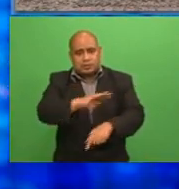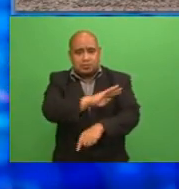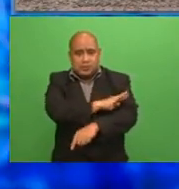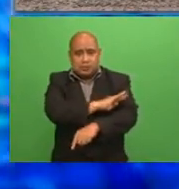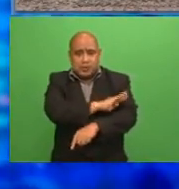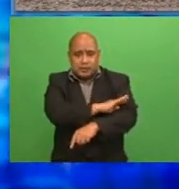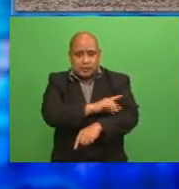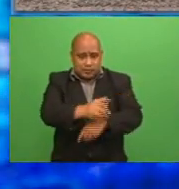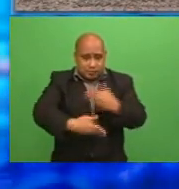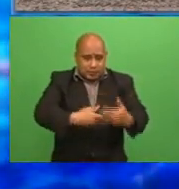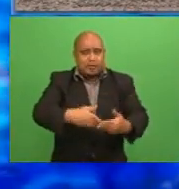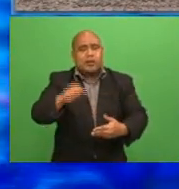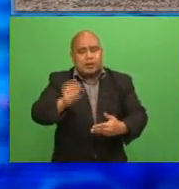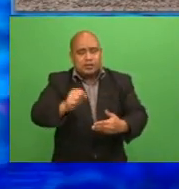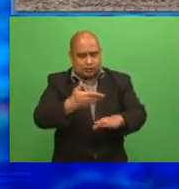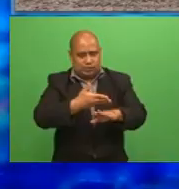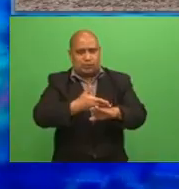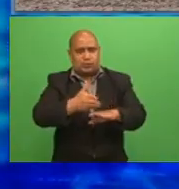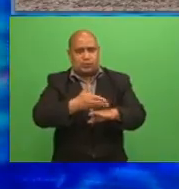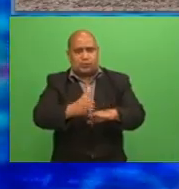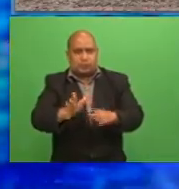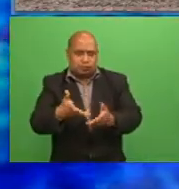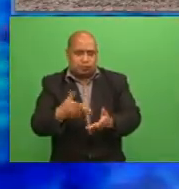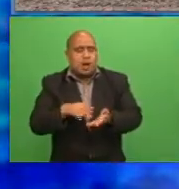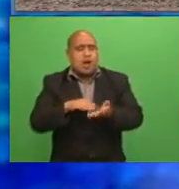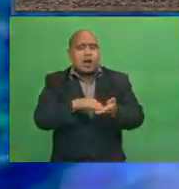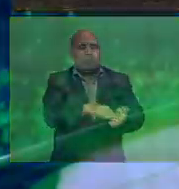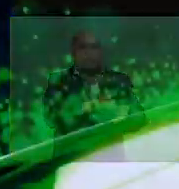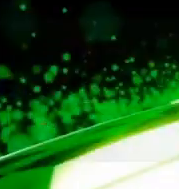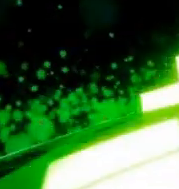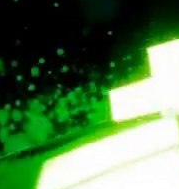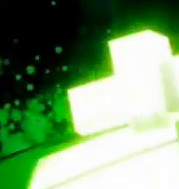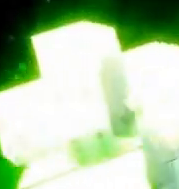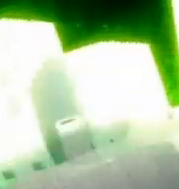the rice farmers. Eleanor Tarangai View has more.